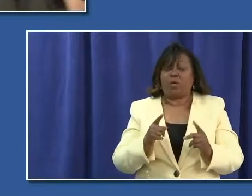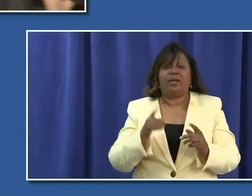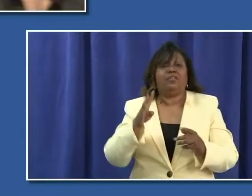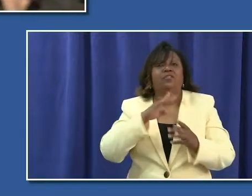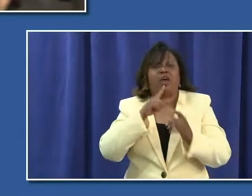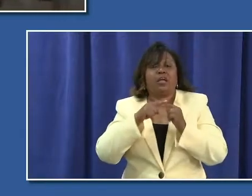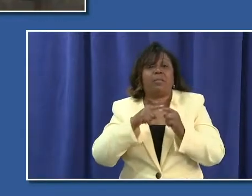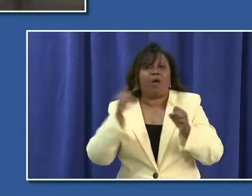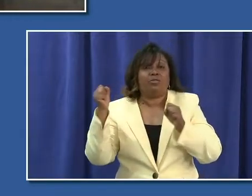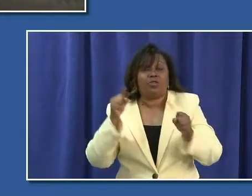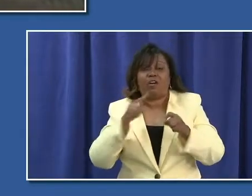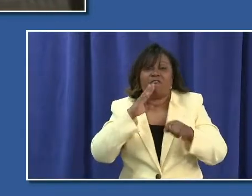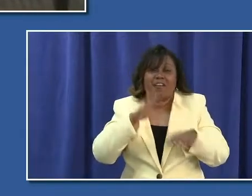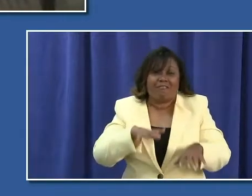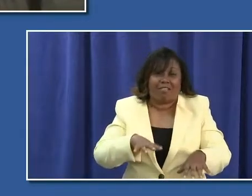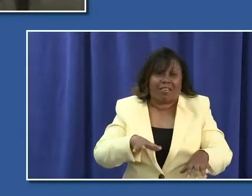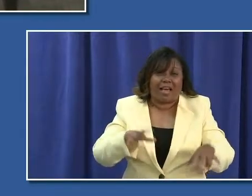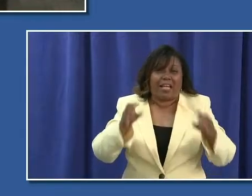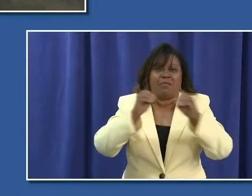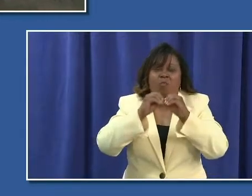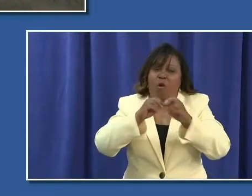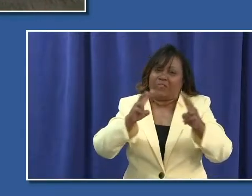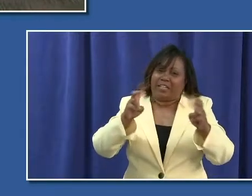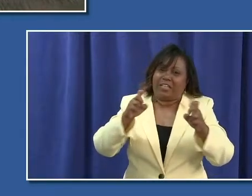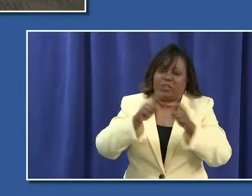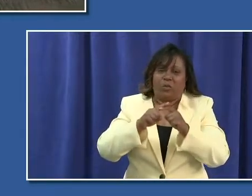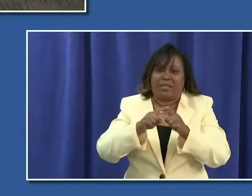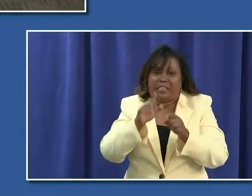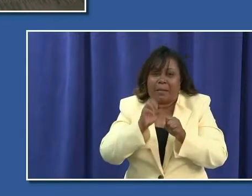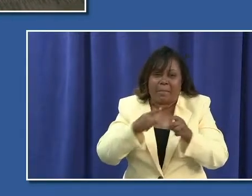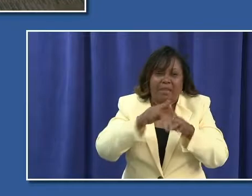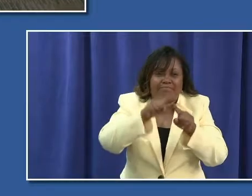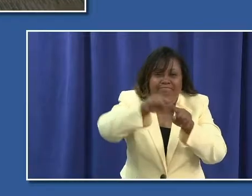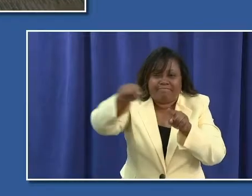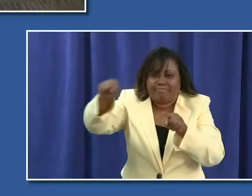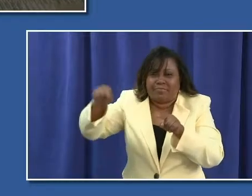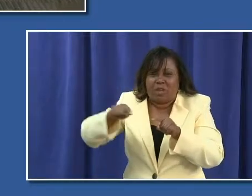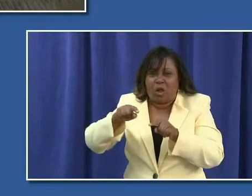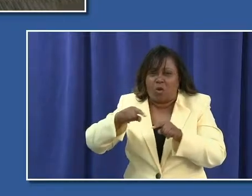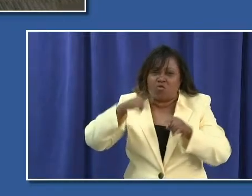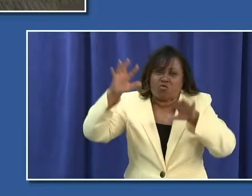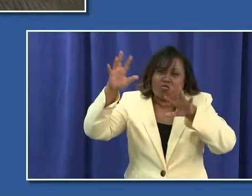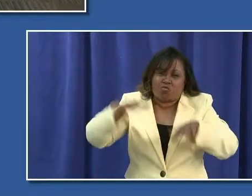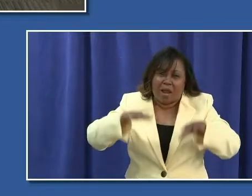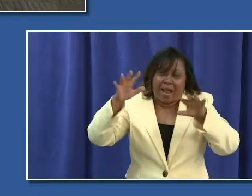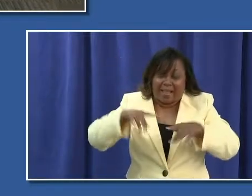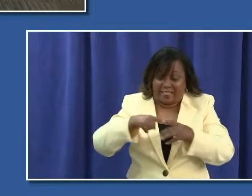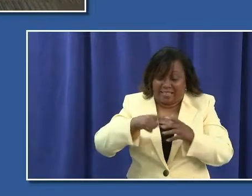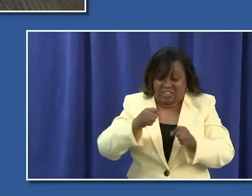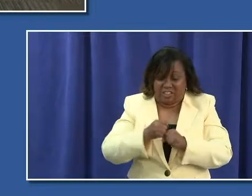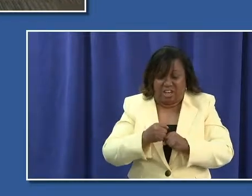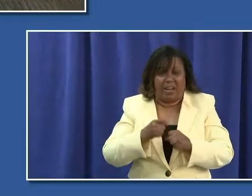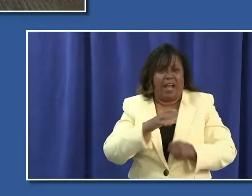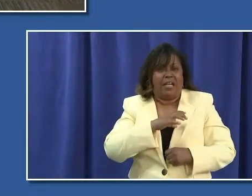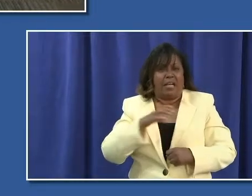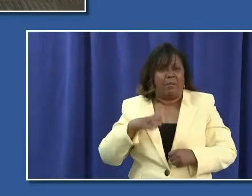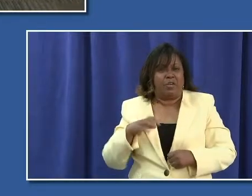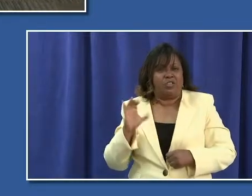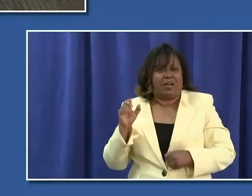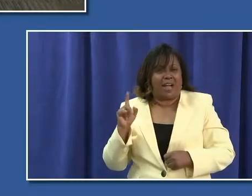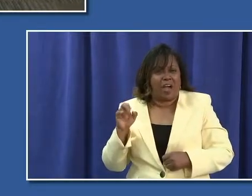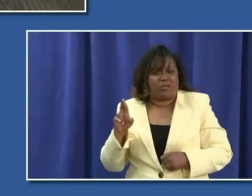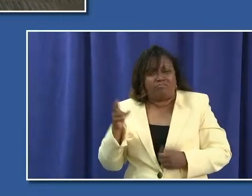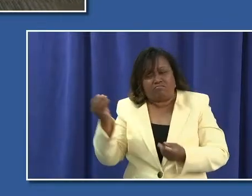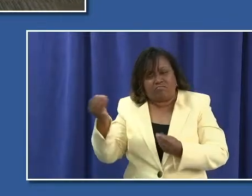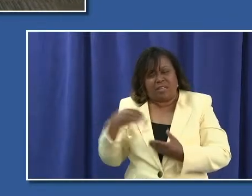Speaking of storms, flooding has become more of an issue with several unprecedented rainfalls this year. Commissioner Connor, can